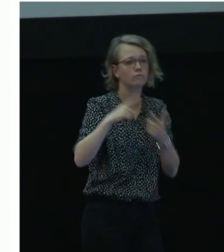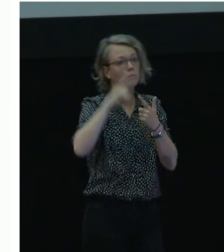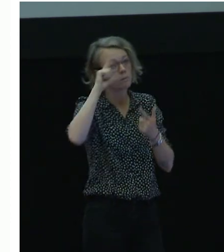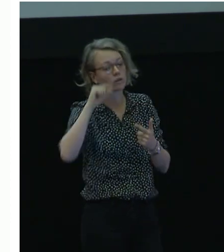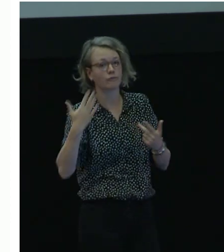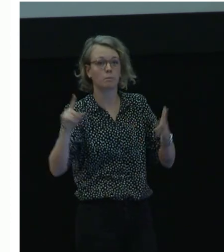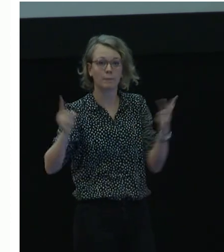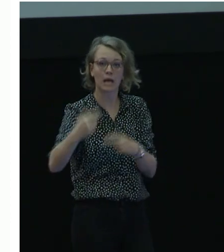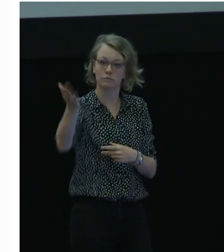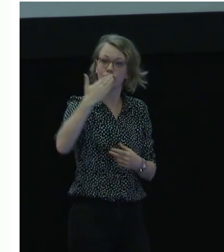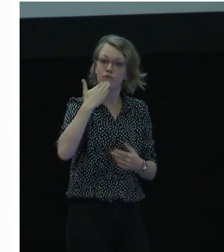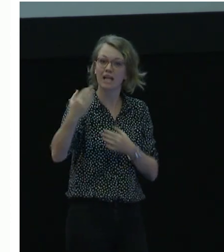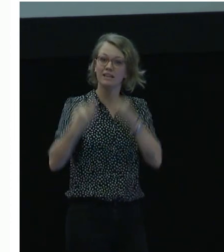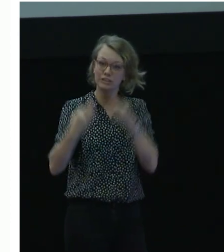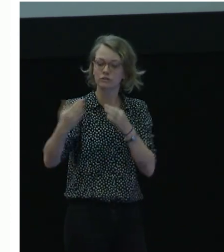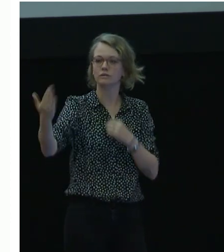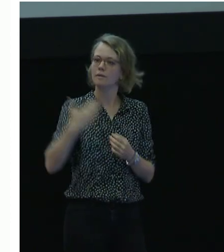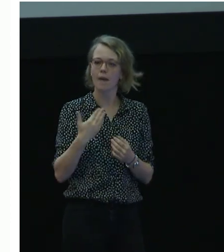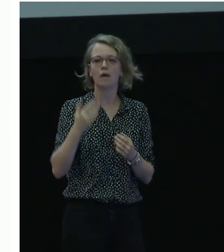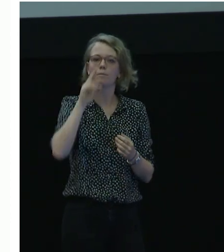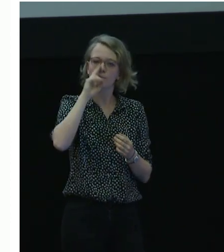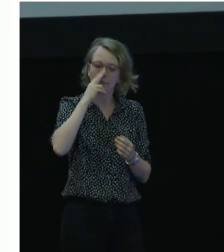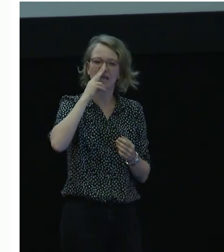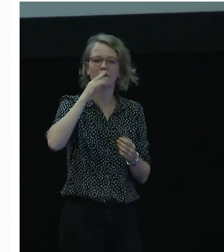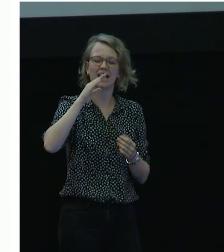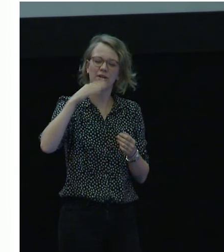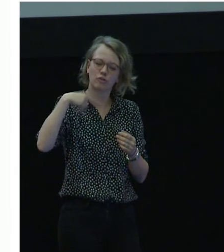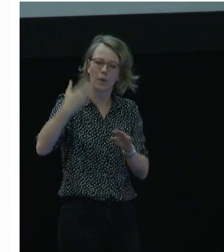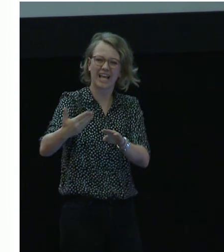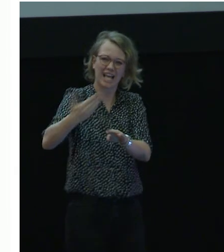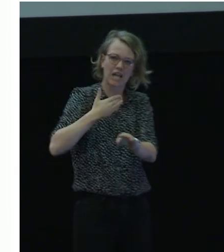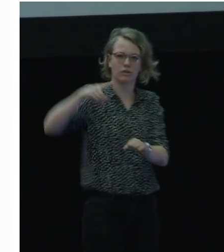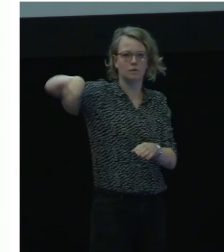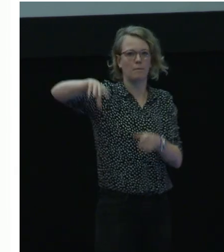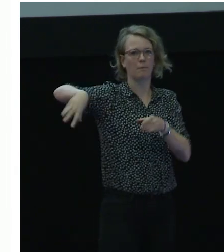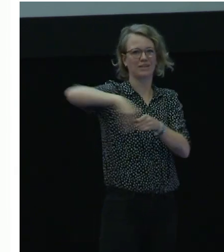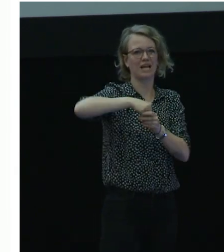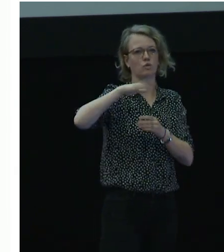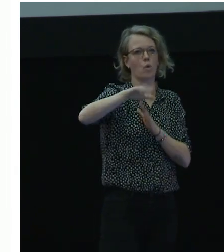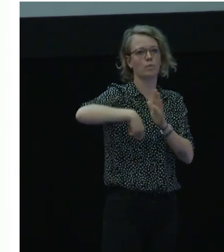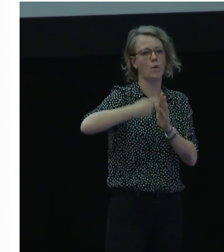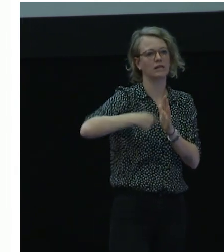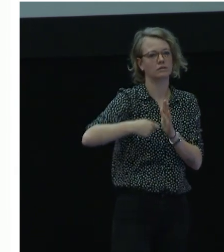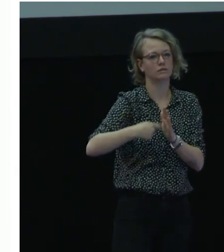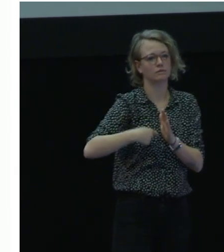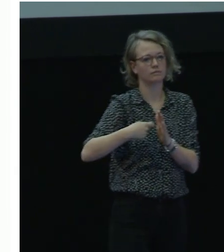as testers, ask deaf people, blind people, others with all kinds of needs.